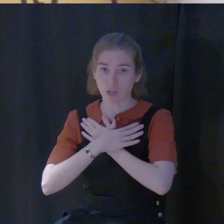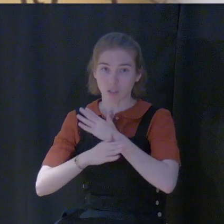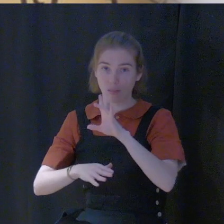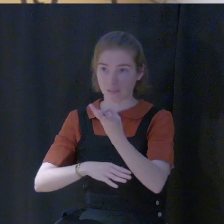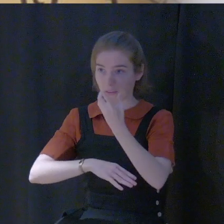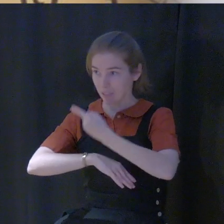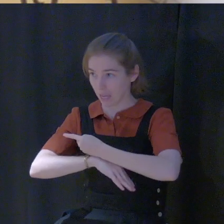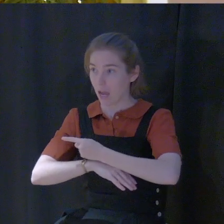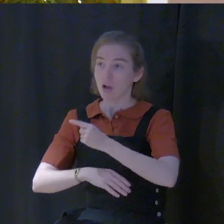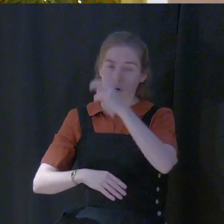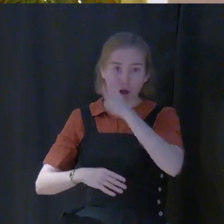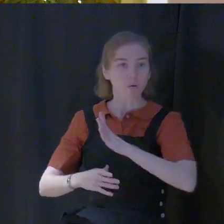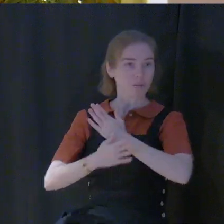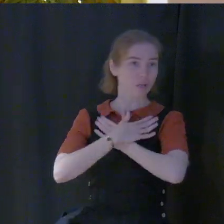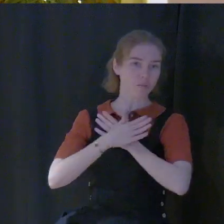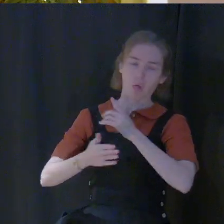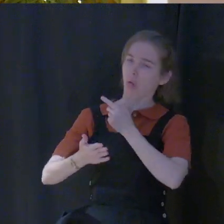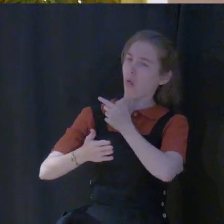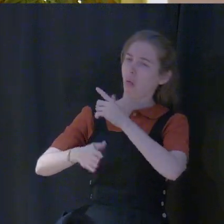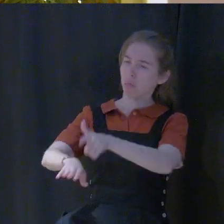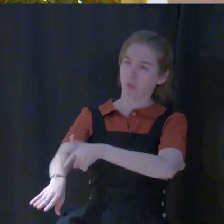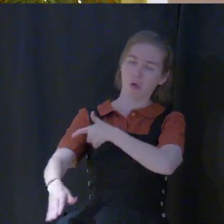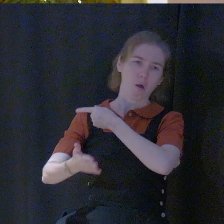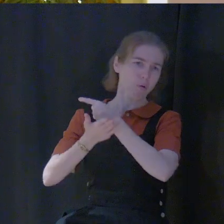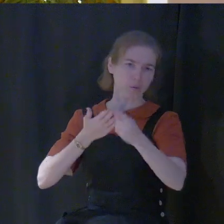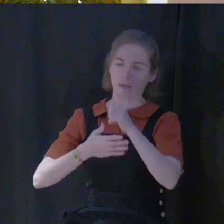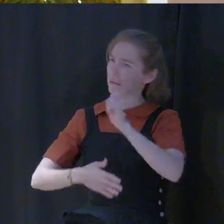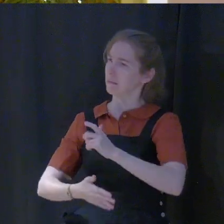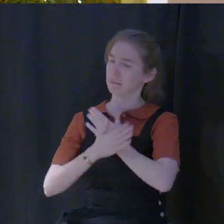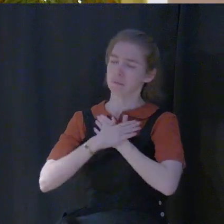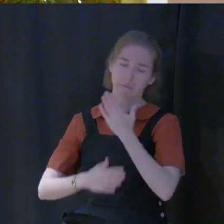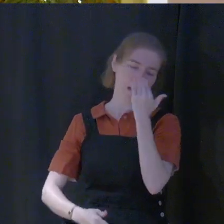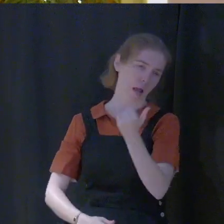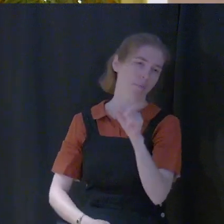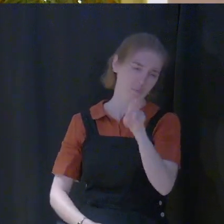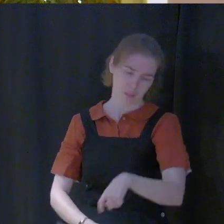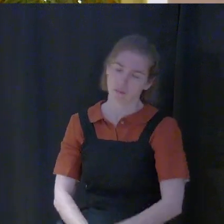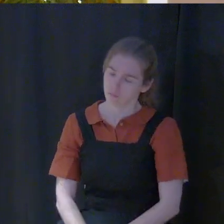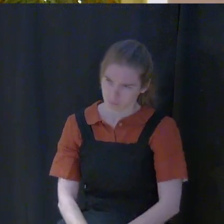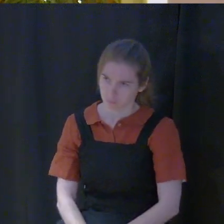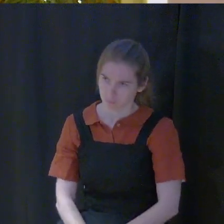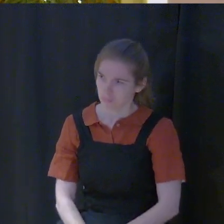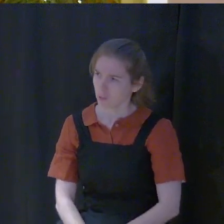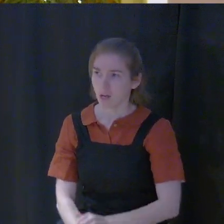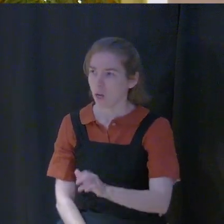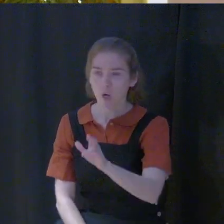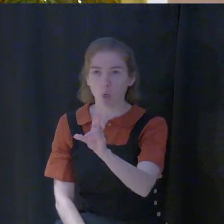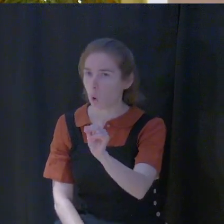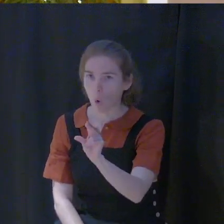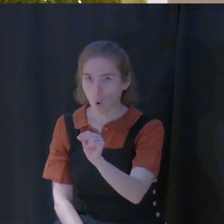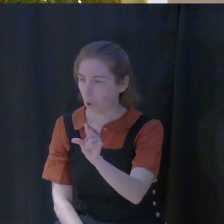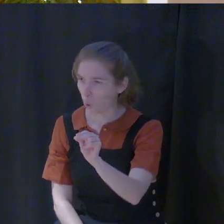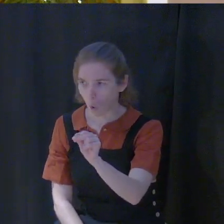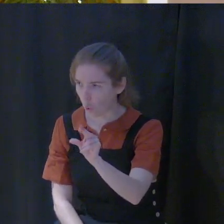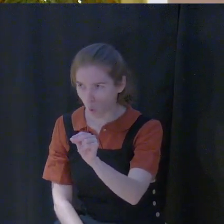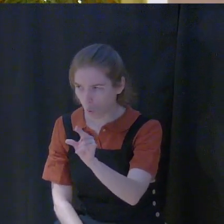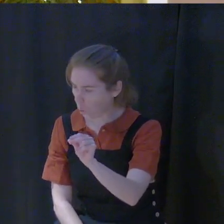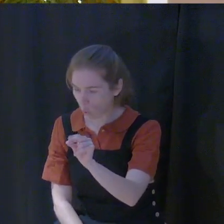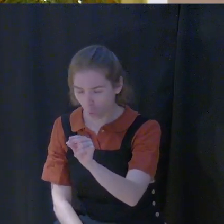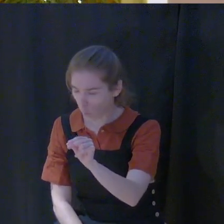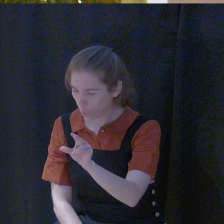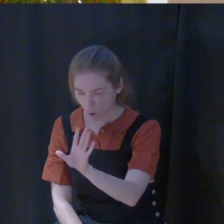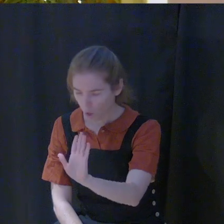just tired out. It had been a long week, so he needed to lay down and take a nap. No. No way.